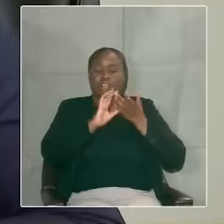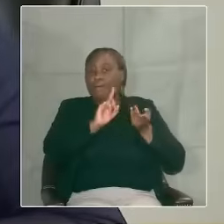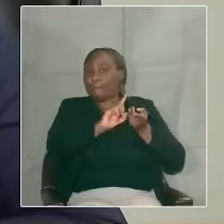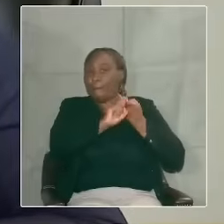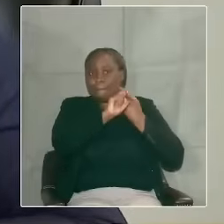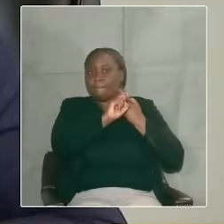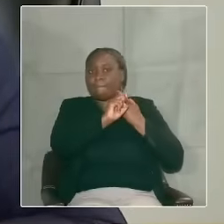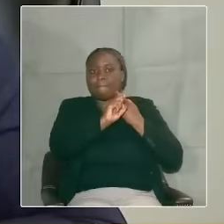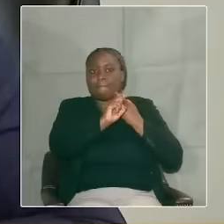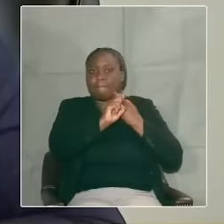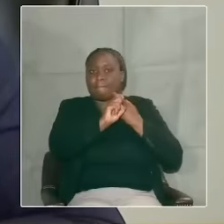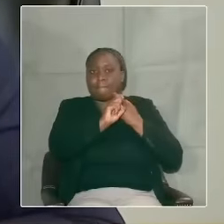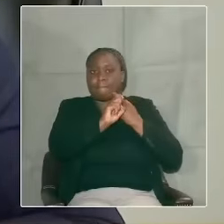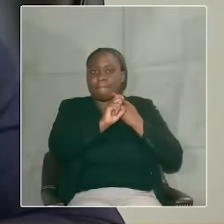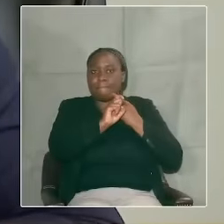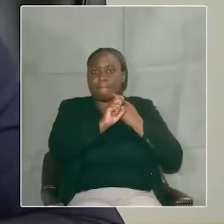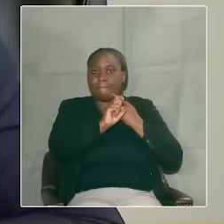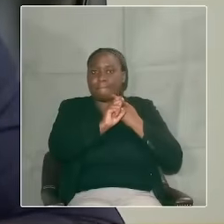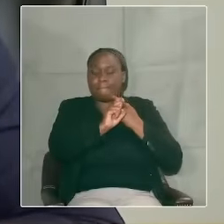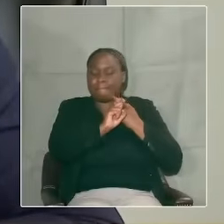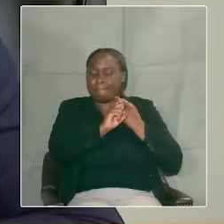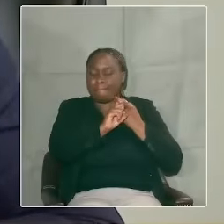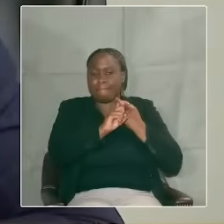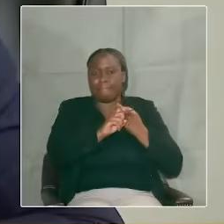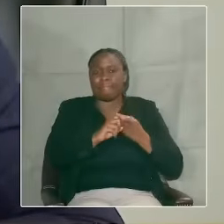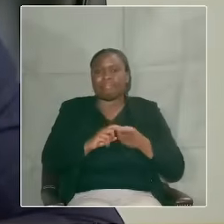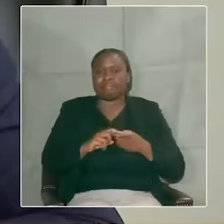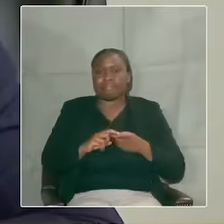means, is left incomplete because they were not